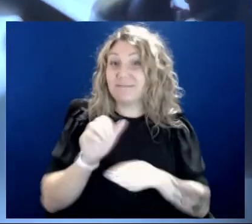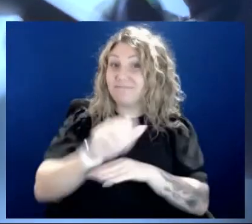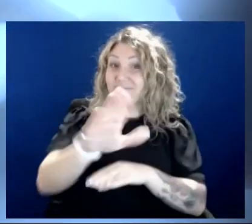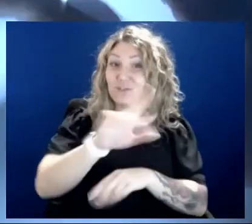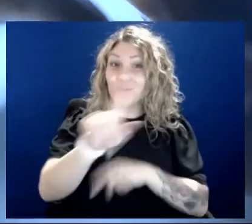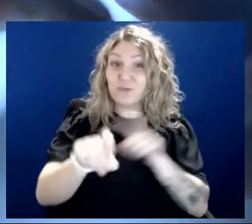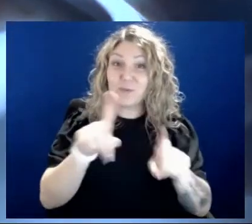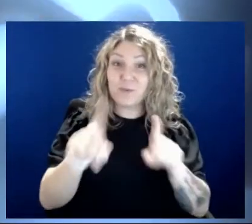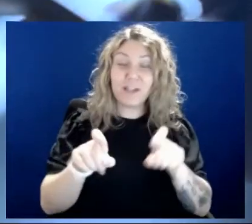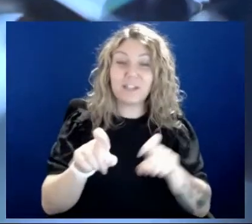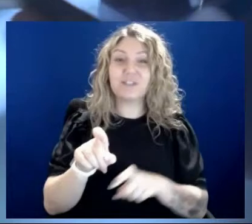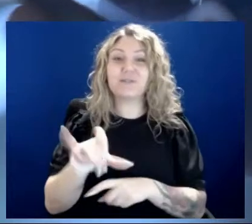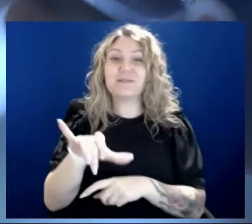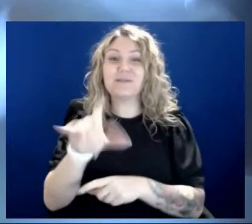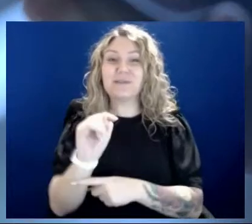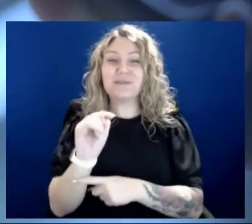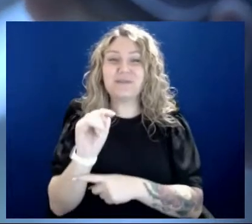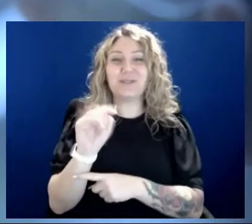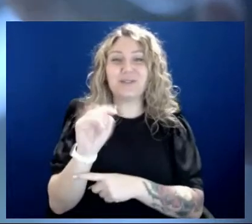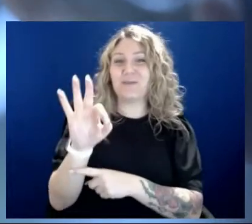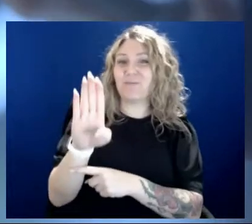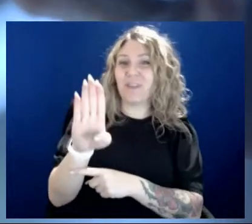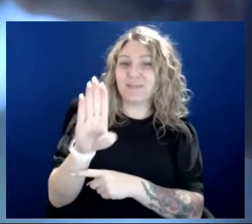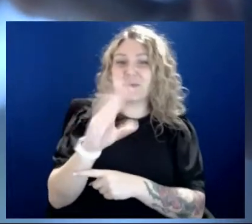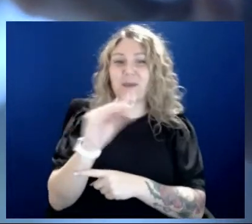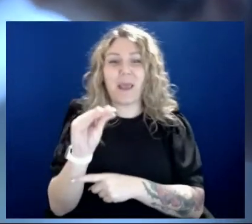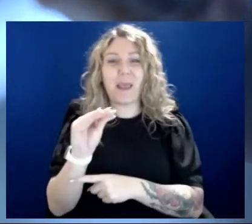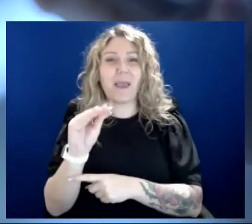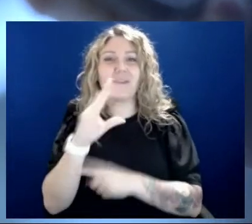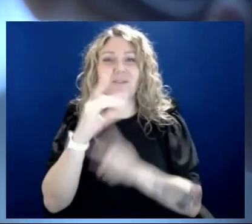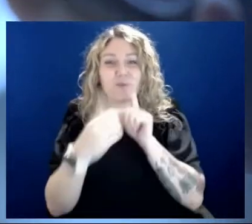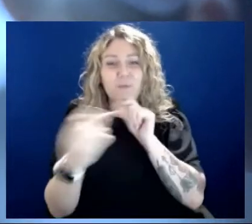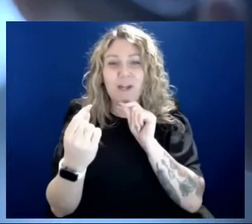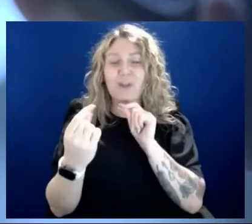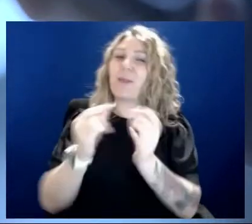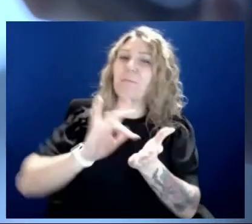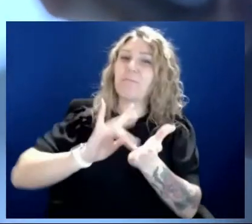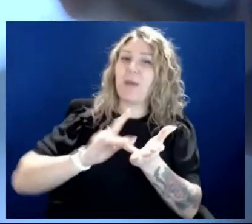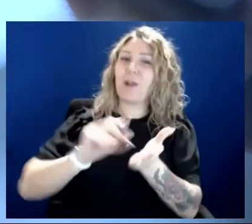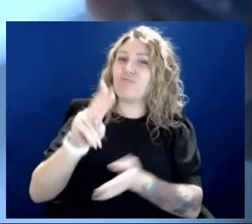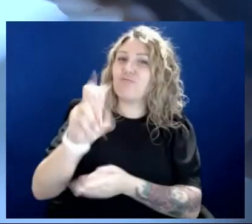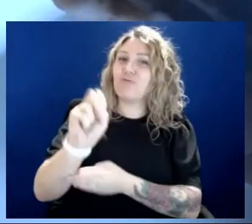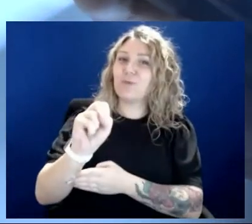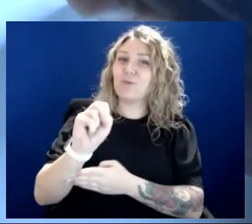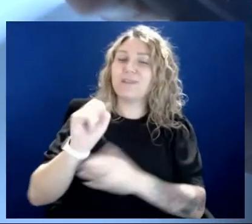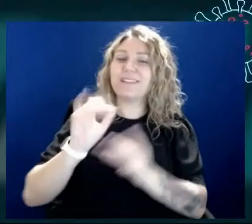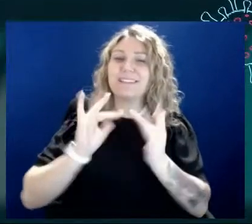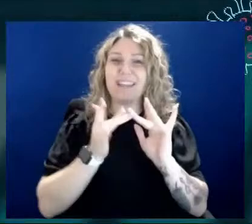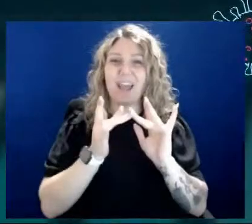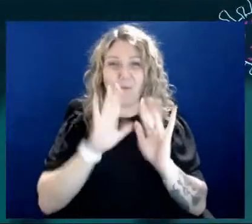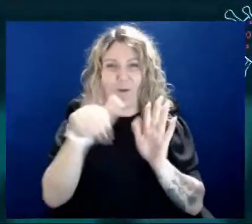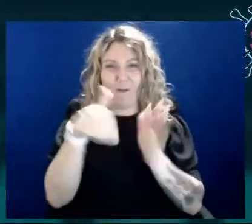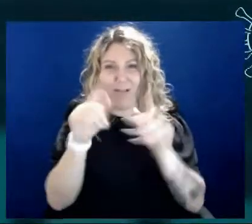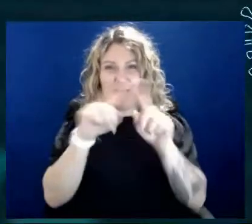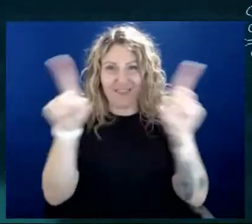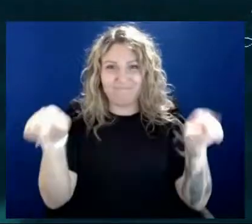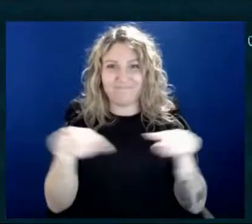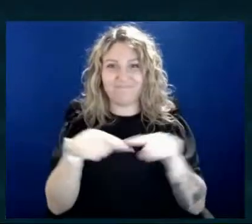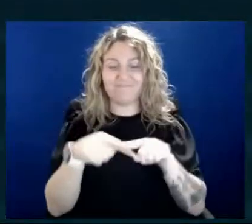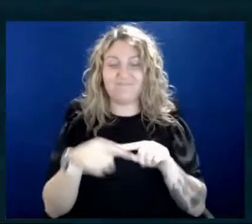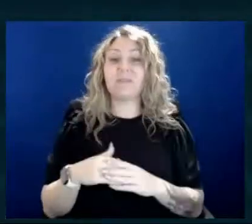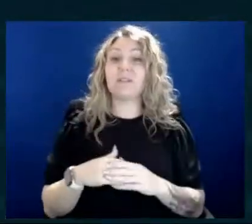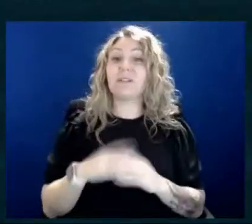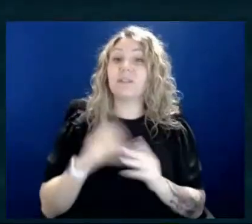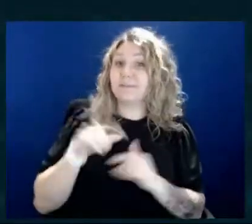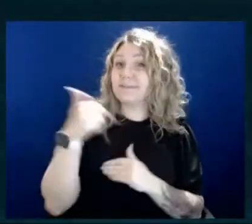on YouTube, Facebook, and the Medical News Network. You can find links to all of those right there on your screen. And let's head over to a tired Dr.